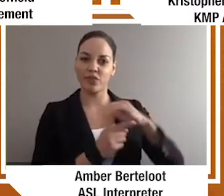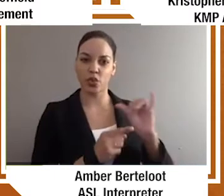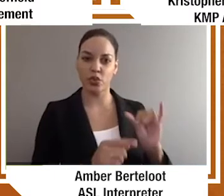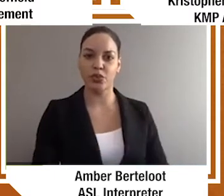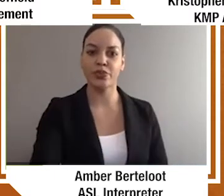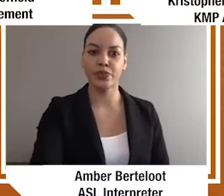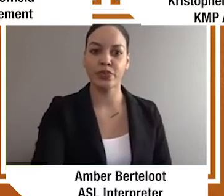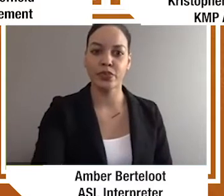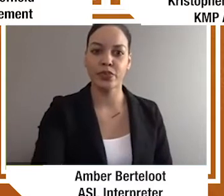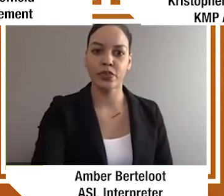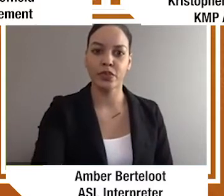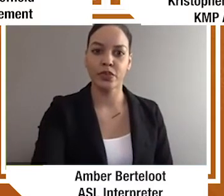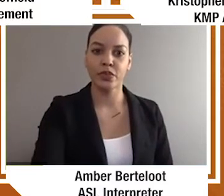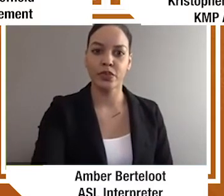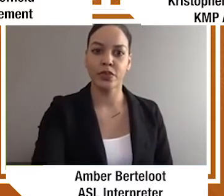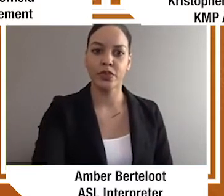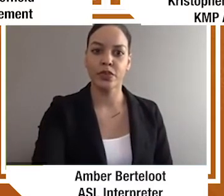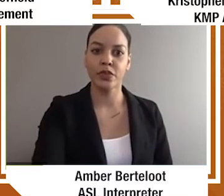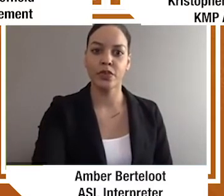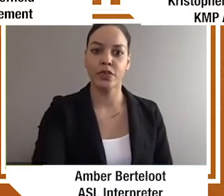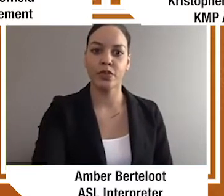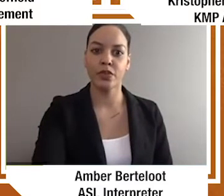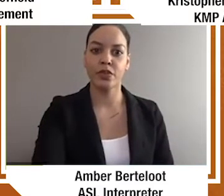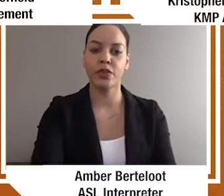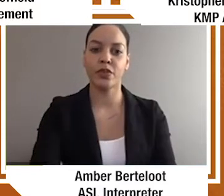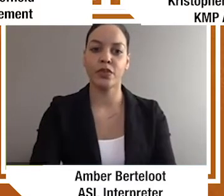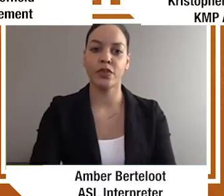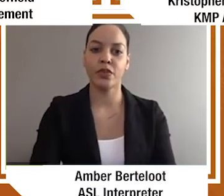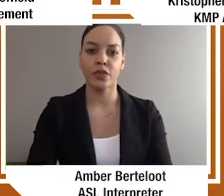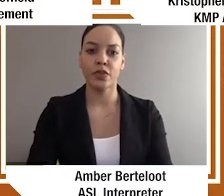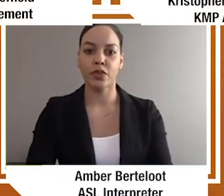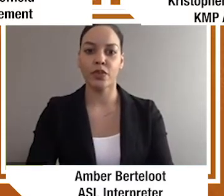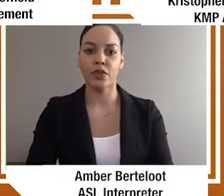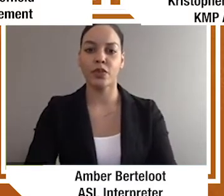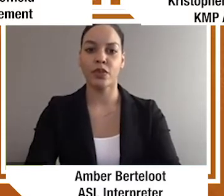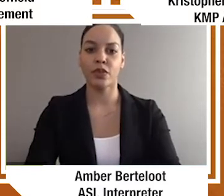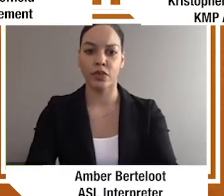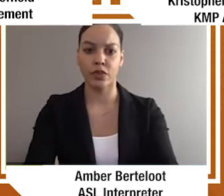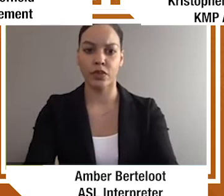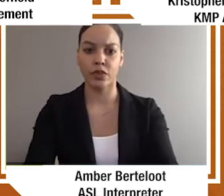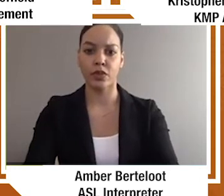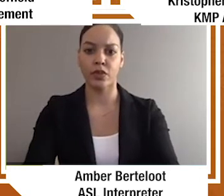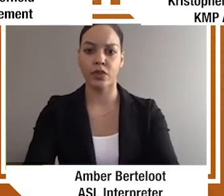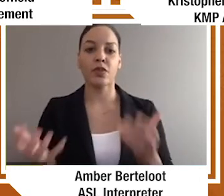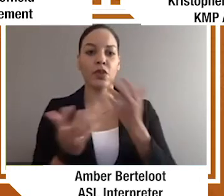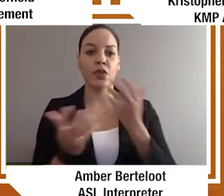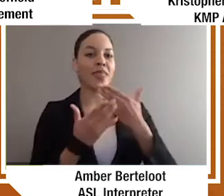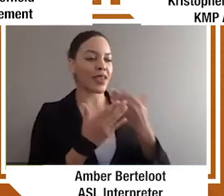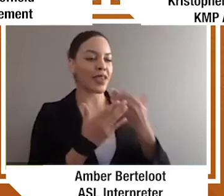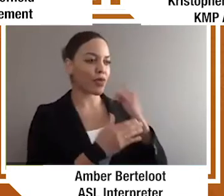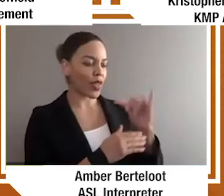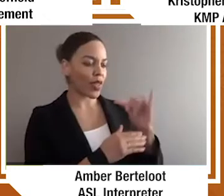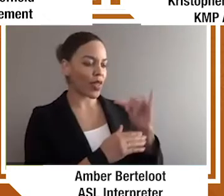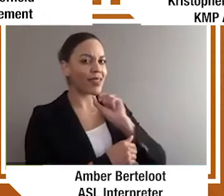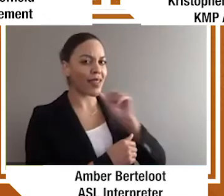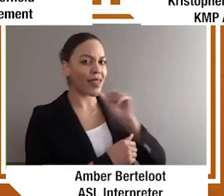Wow, and I thank you for that. Like, I love that kind of symbiotic relationship there. You know, it's kind of all, you know, it's kind of all of us or none of